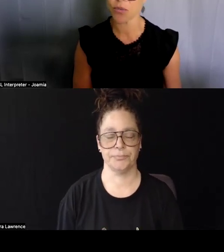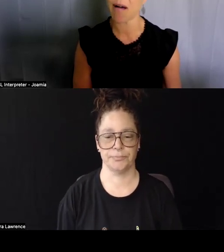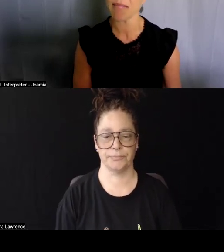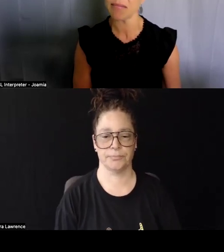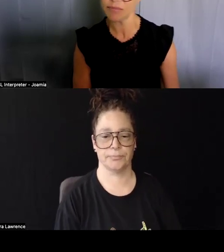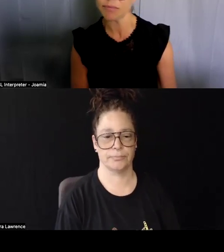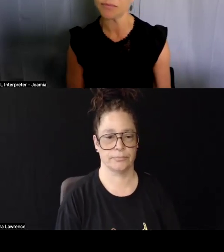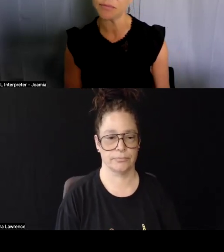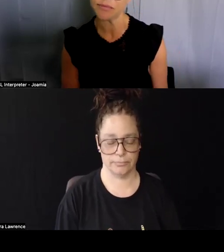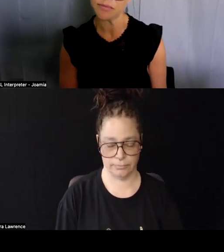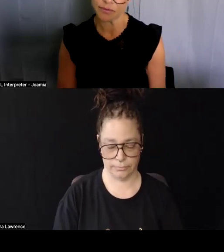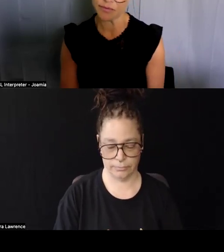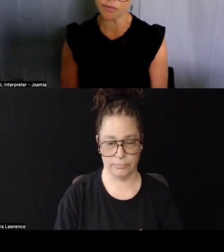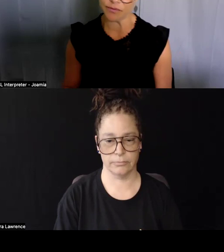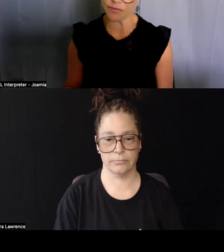searching as well.